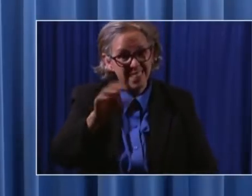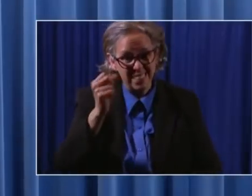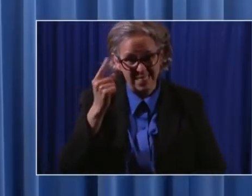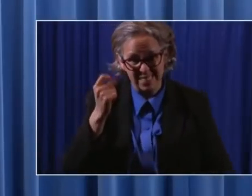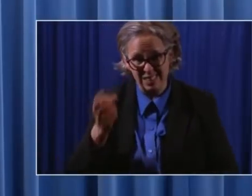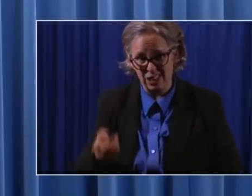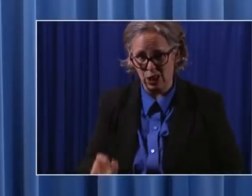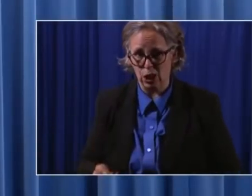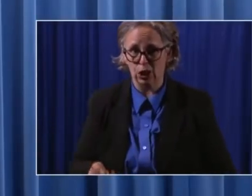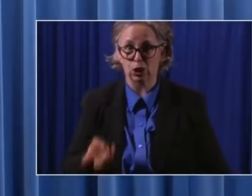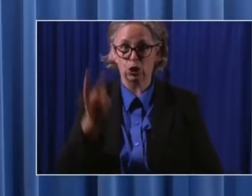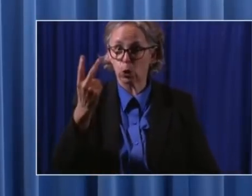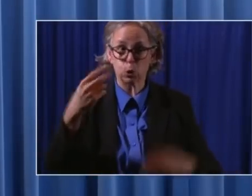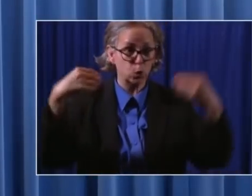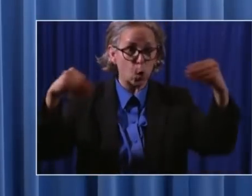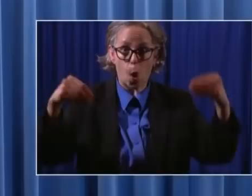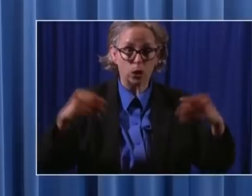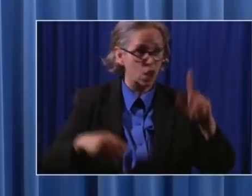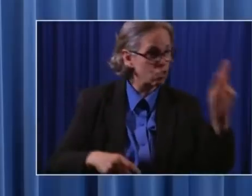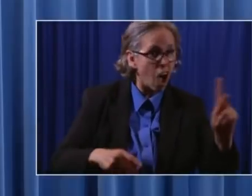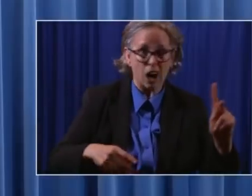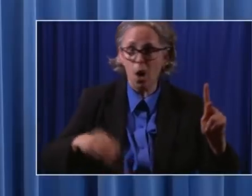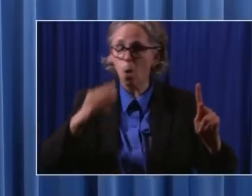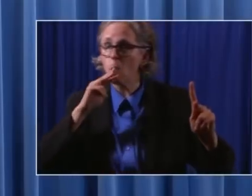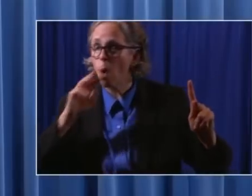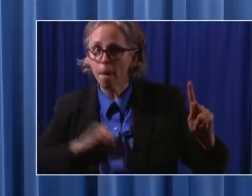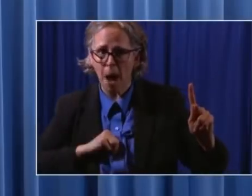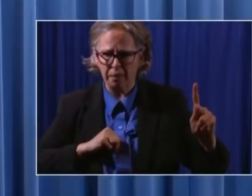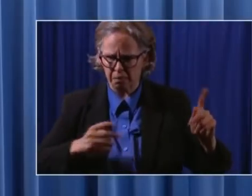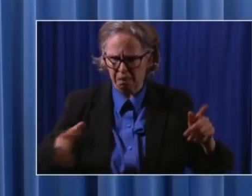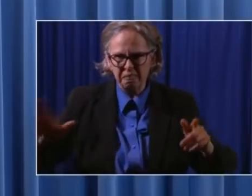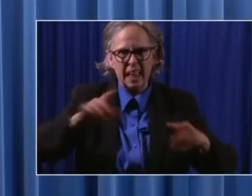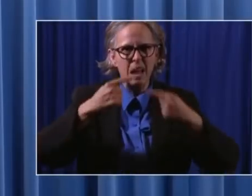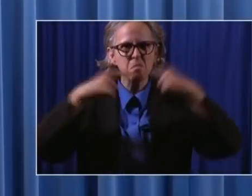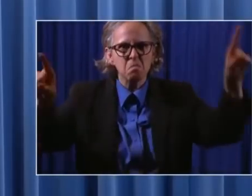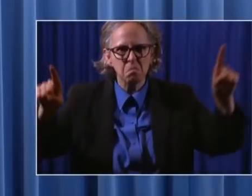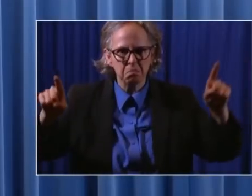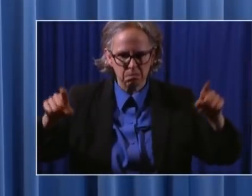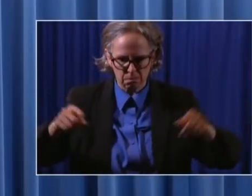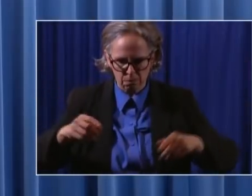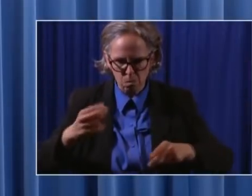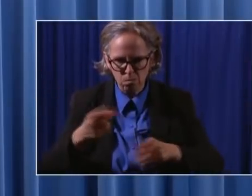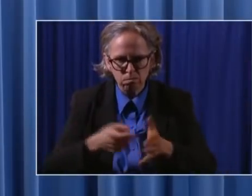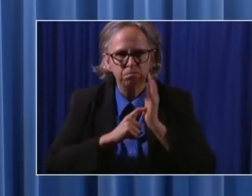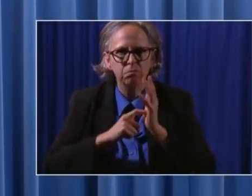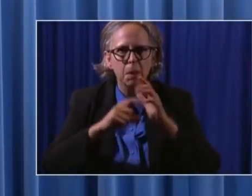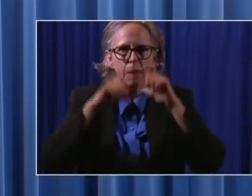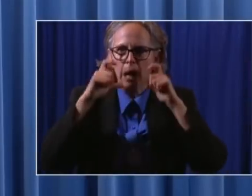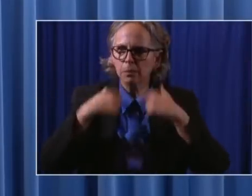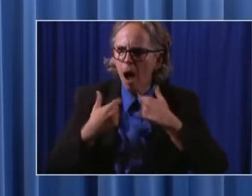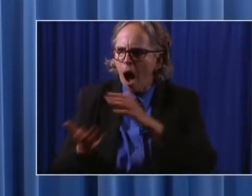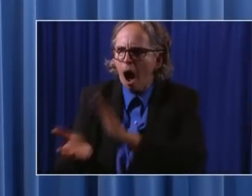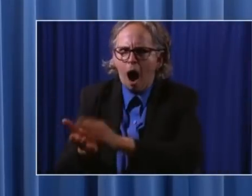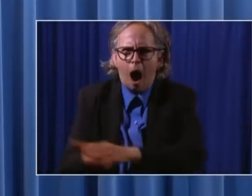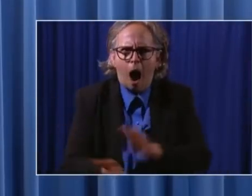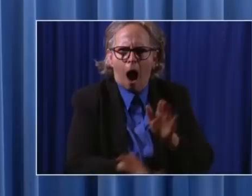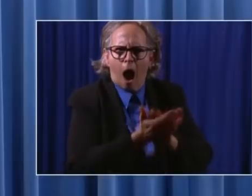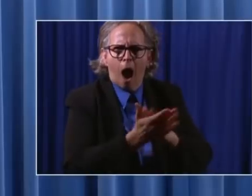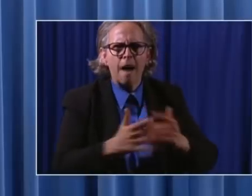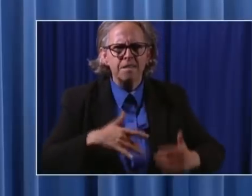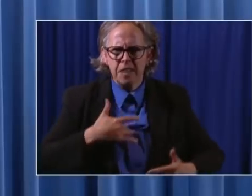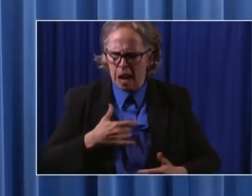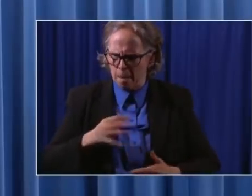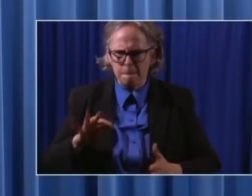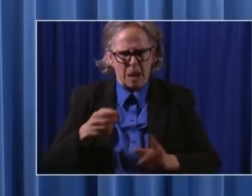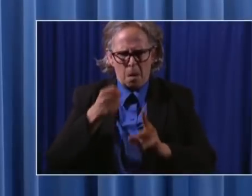everybody shops, Walmart, Kroger, in Ohio, that's a real trend. So